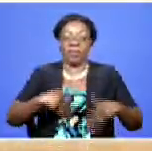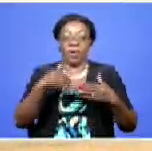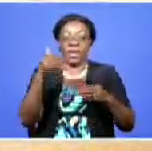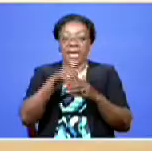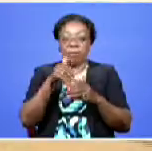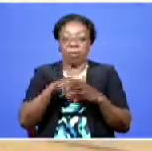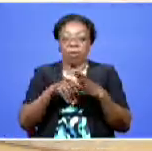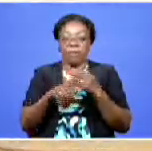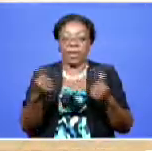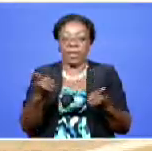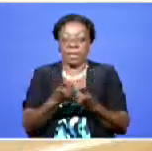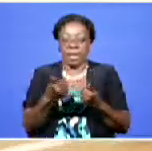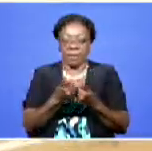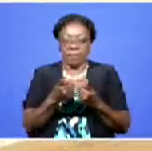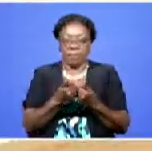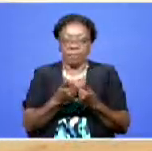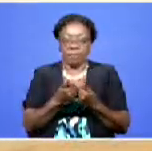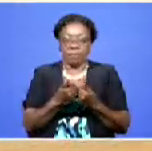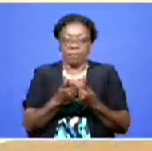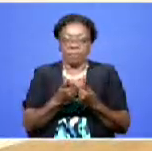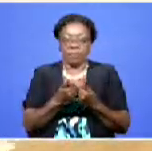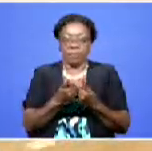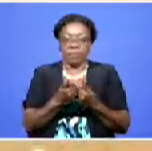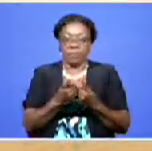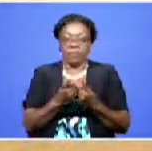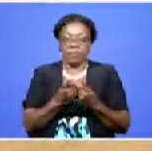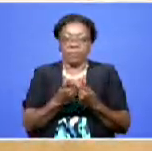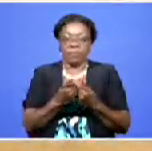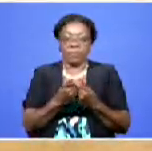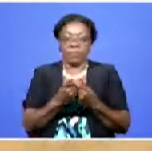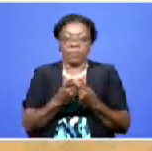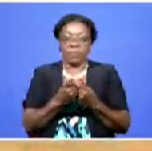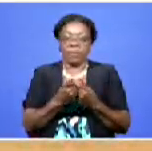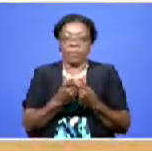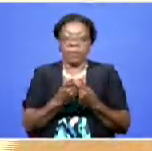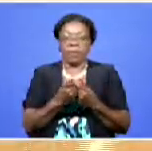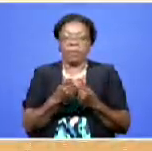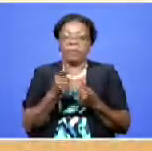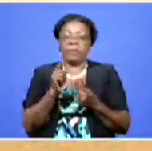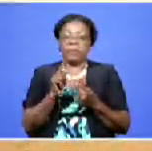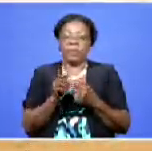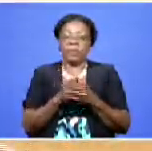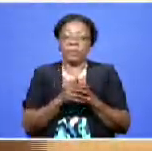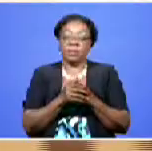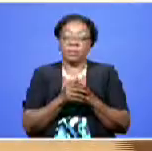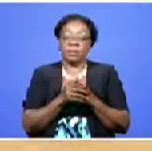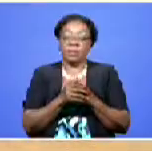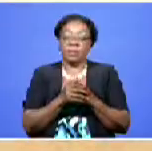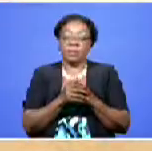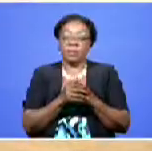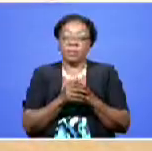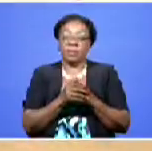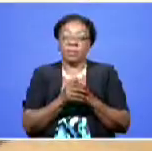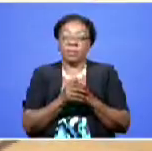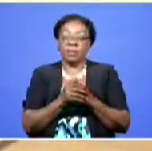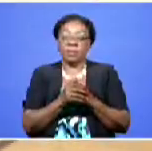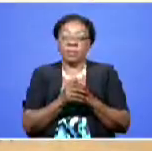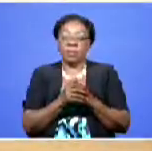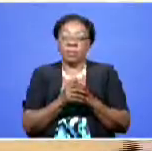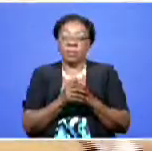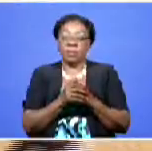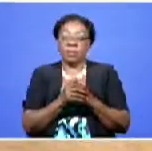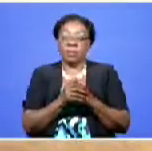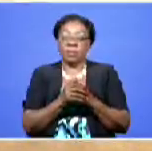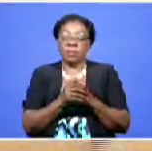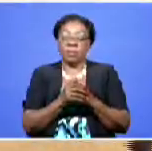was beautiful. You know, I just wish one day, one single day, this team could come with a heart